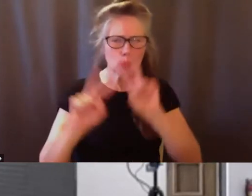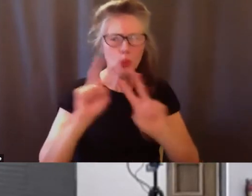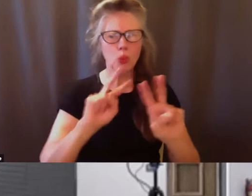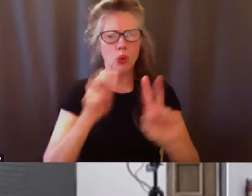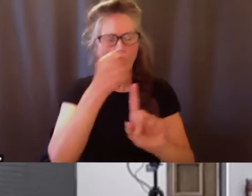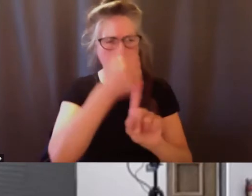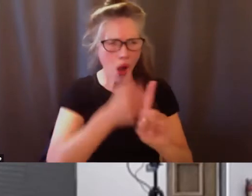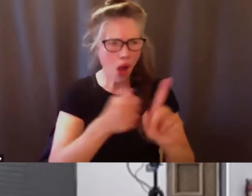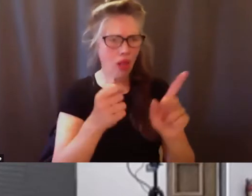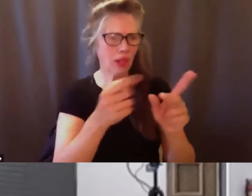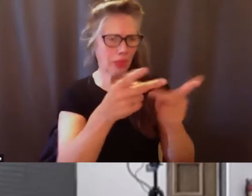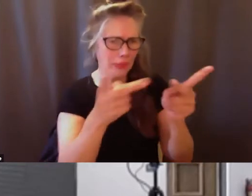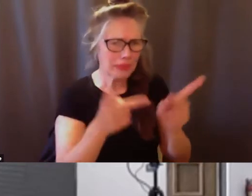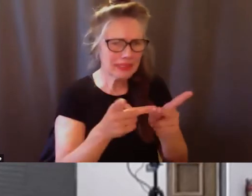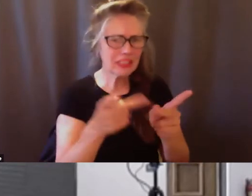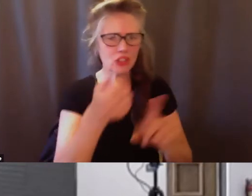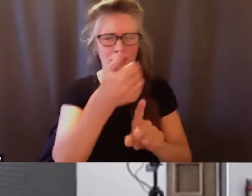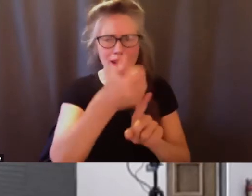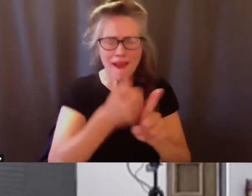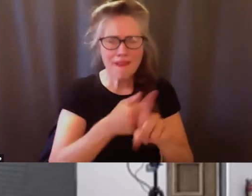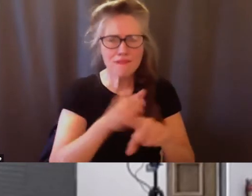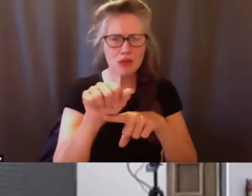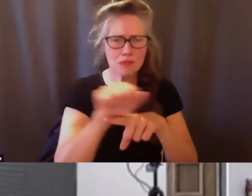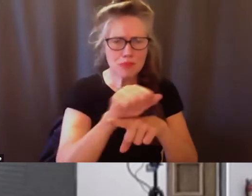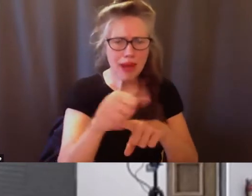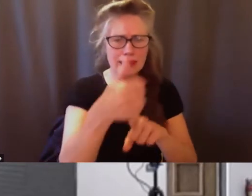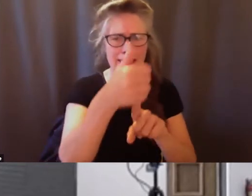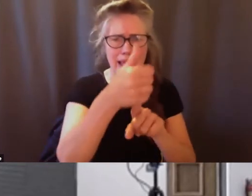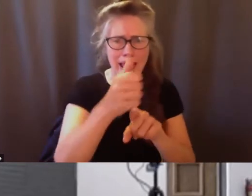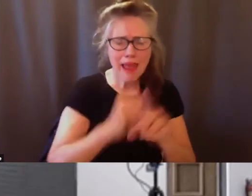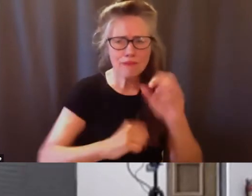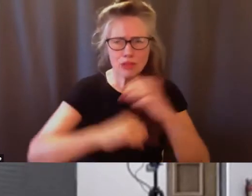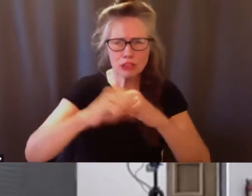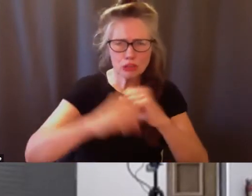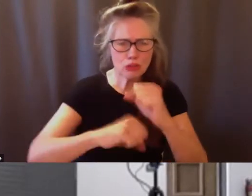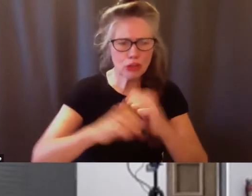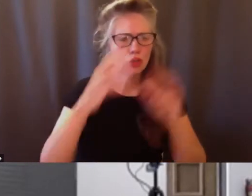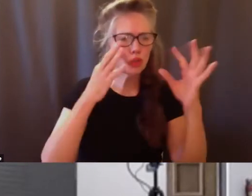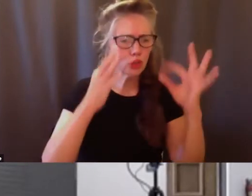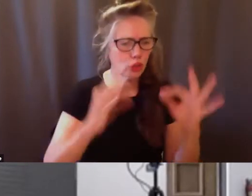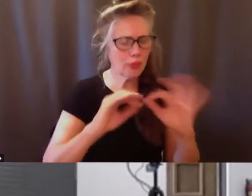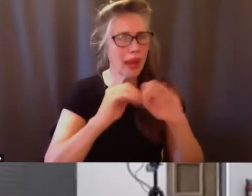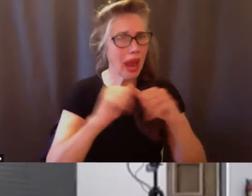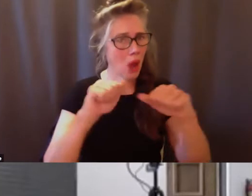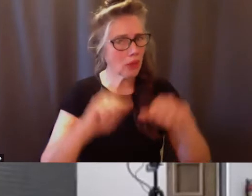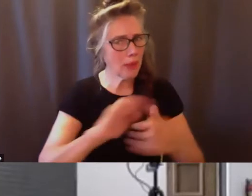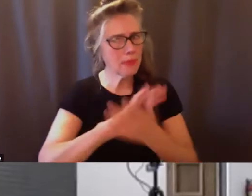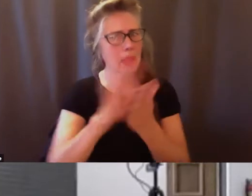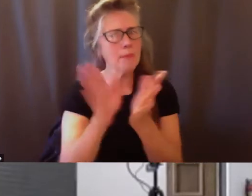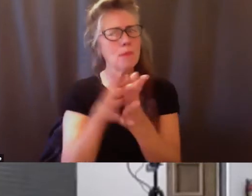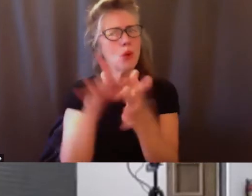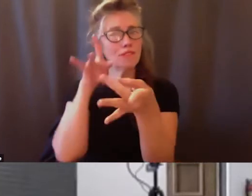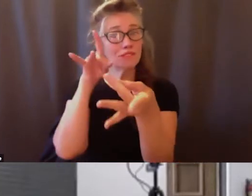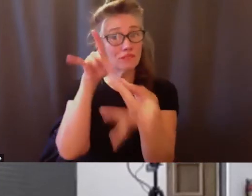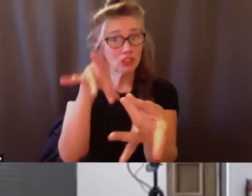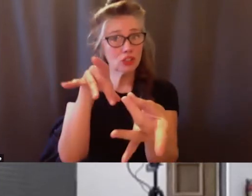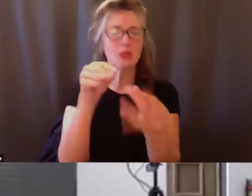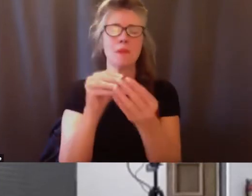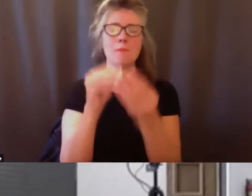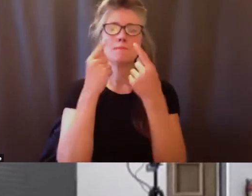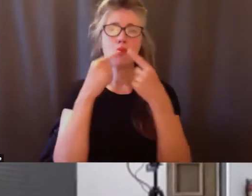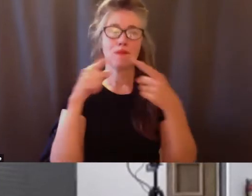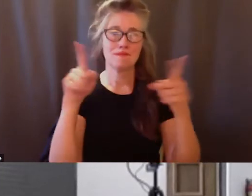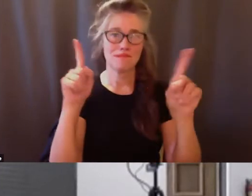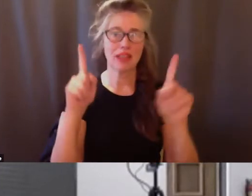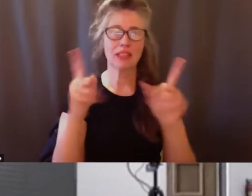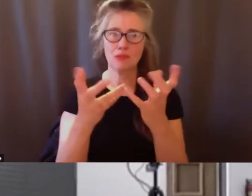every practice, every structure, and really determining how we can be more efficient and more effective. And I